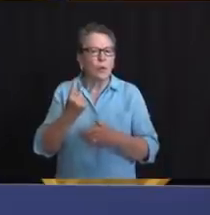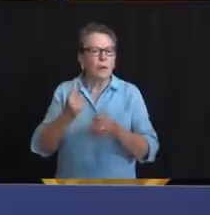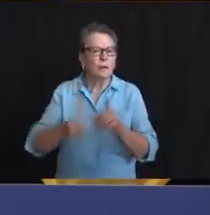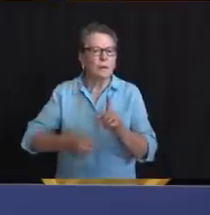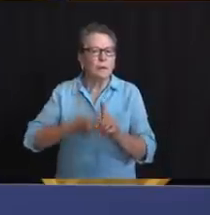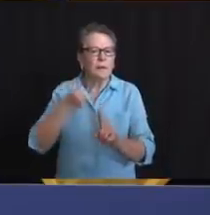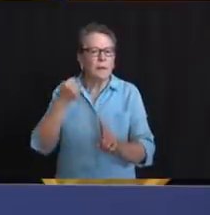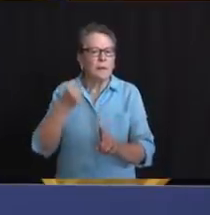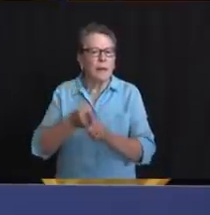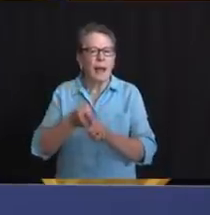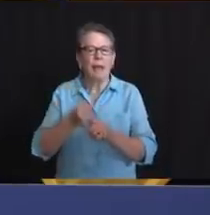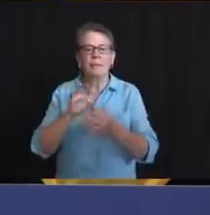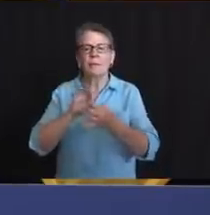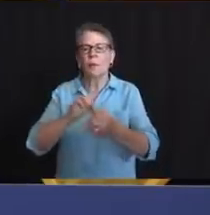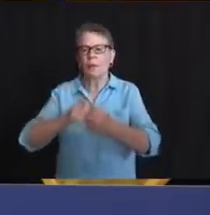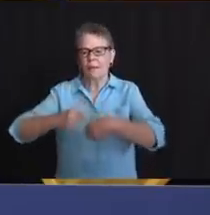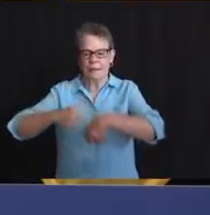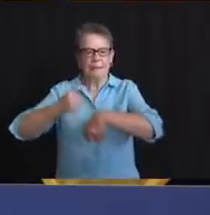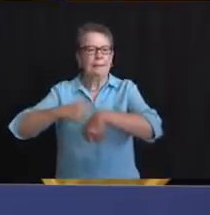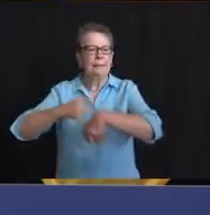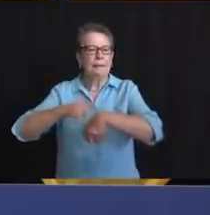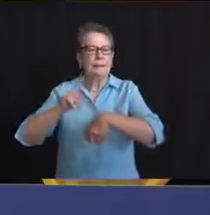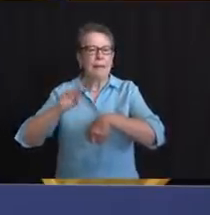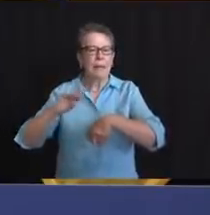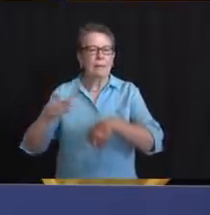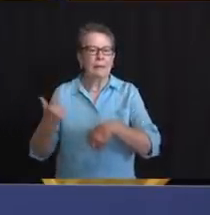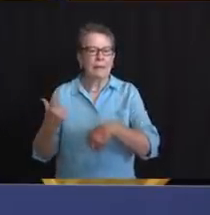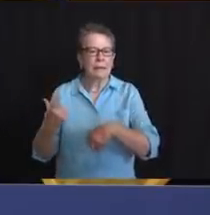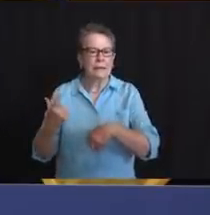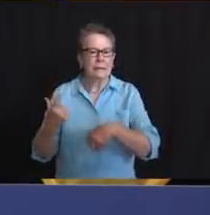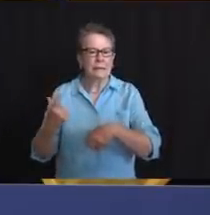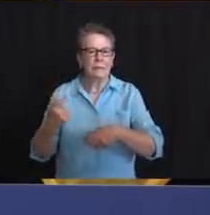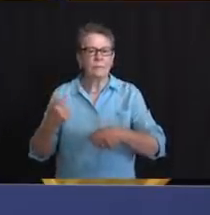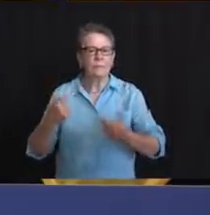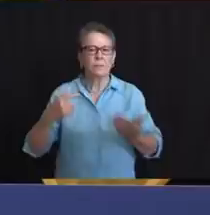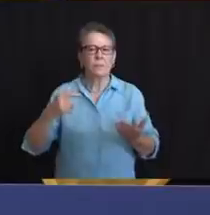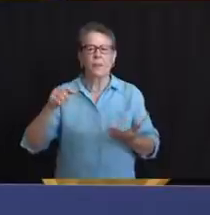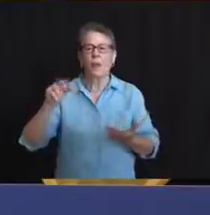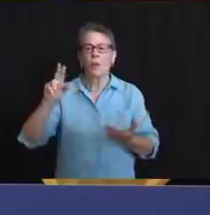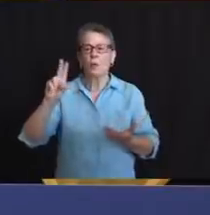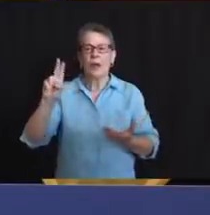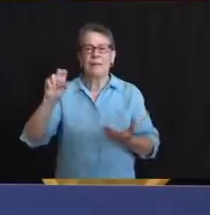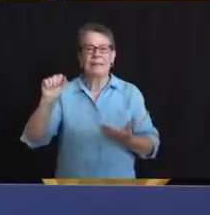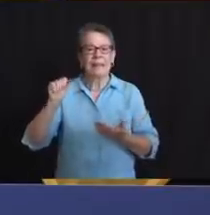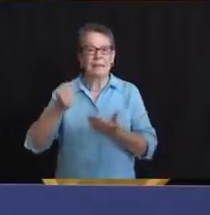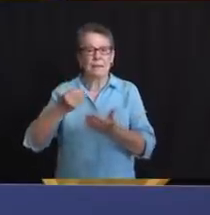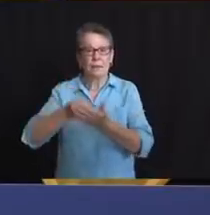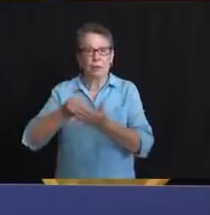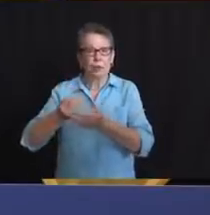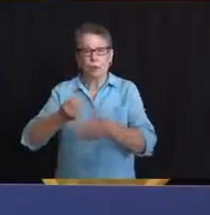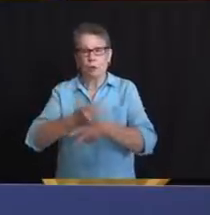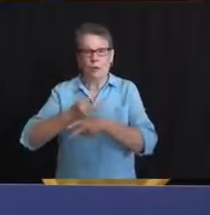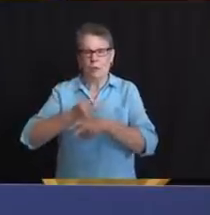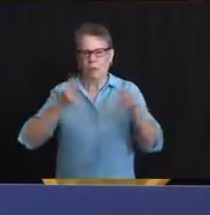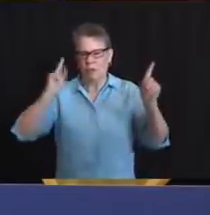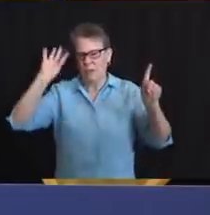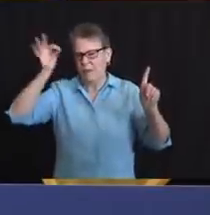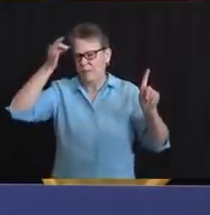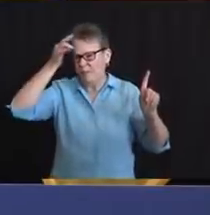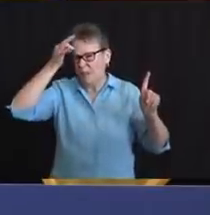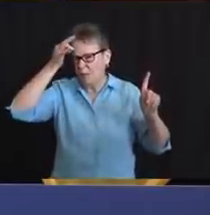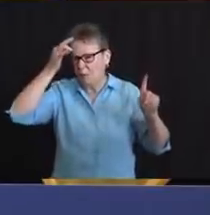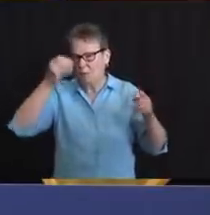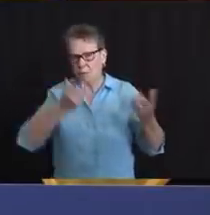we've gotten from the U.S. Treasury is preliminary guidance subject to a 2-month comment period, and then there will be